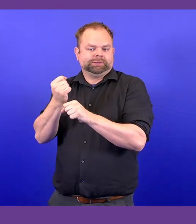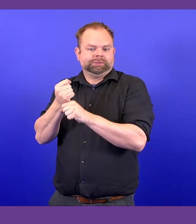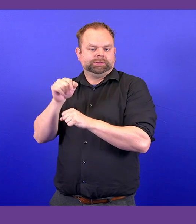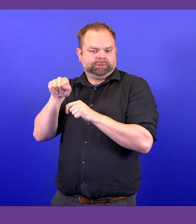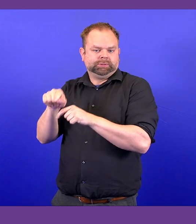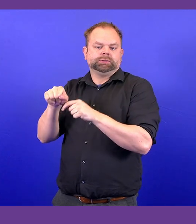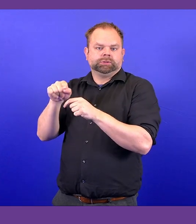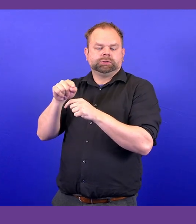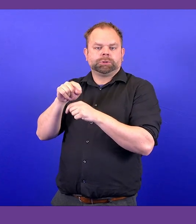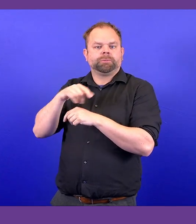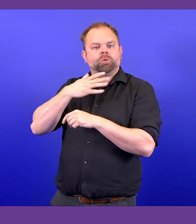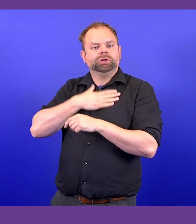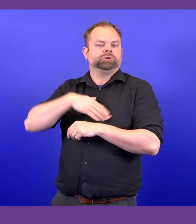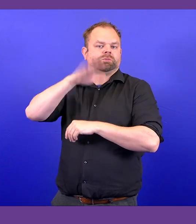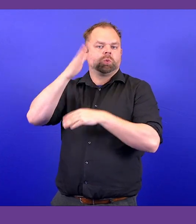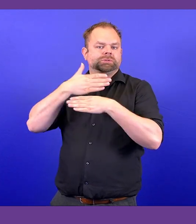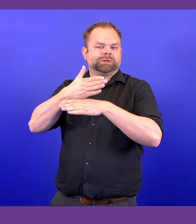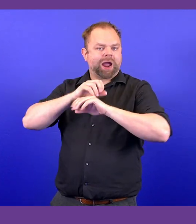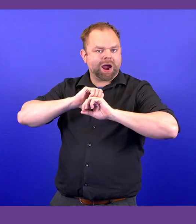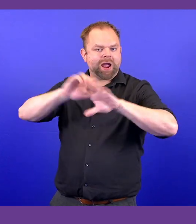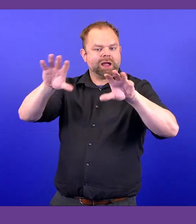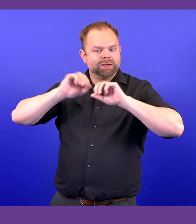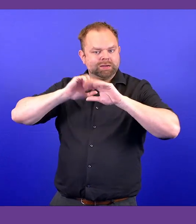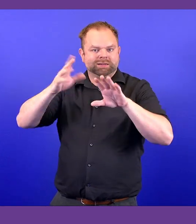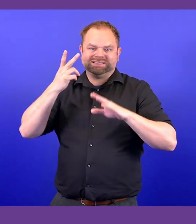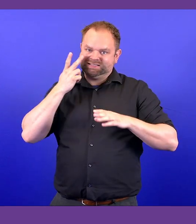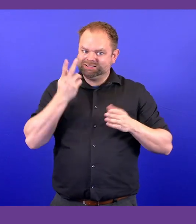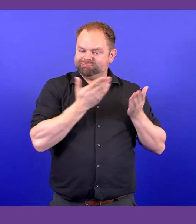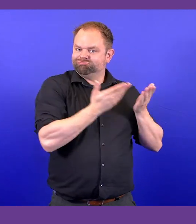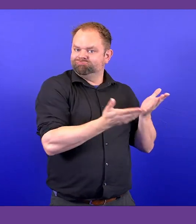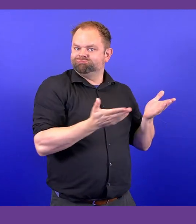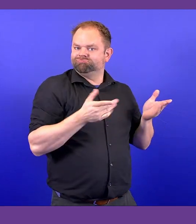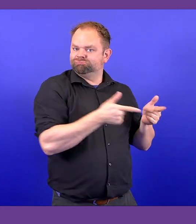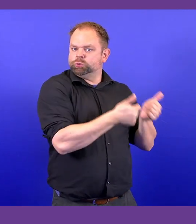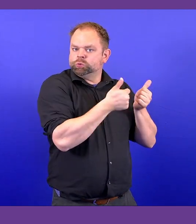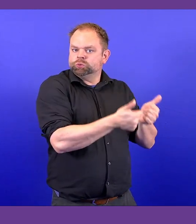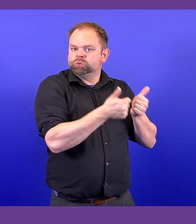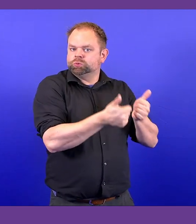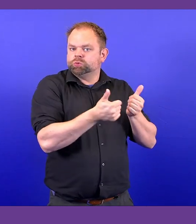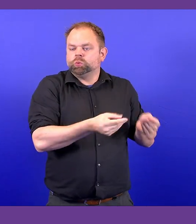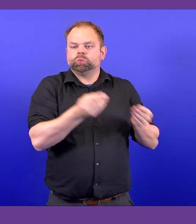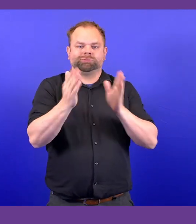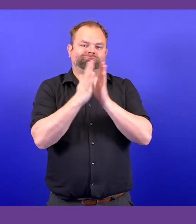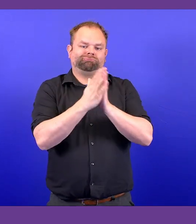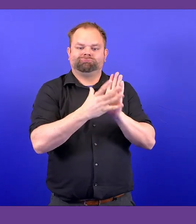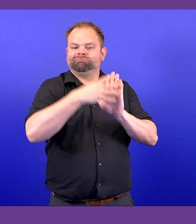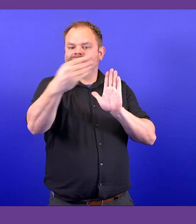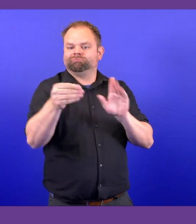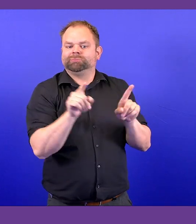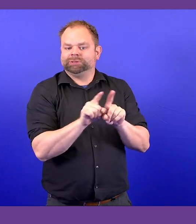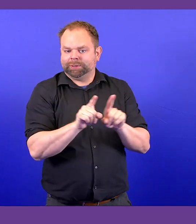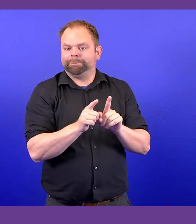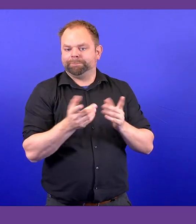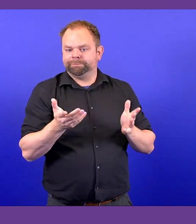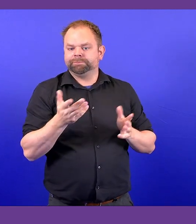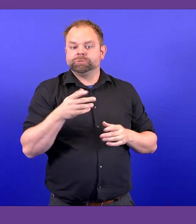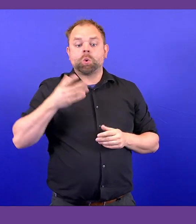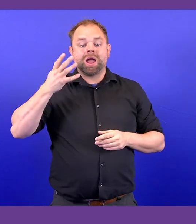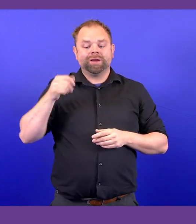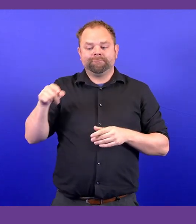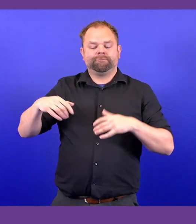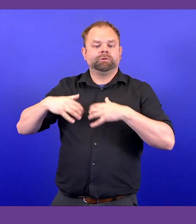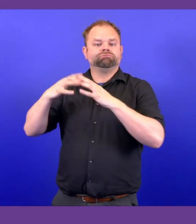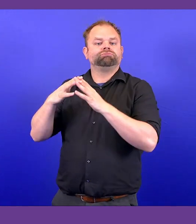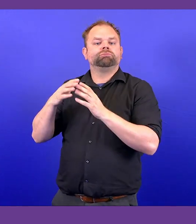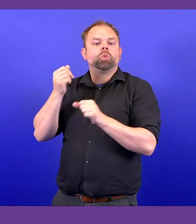all over the world. So that also opens other possibilities, other opportunities, because we often here in AccessibleEU and within